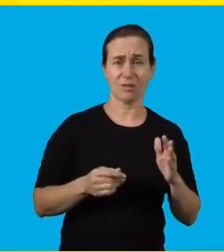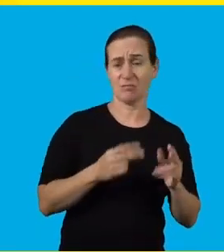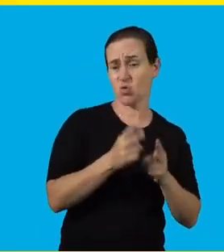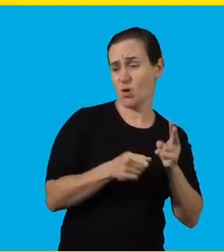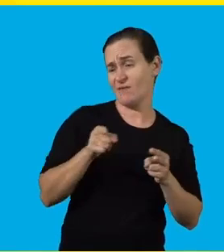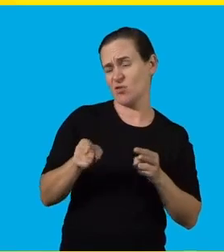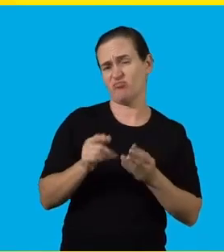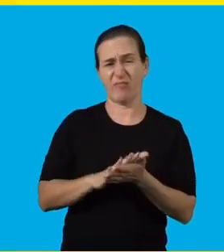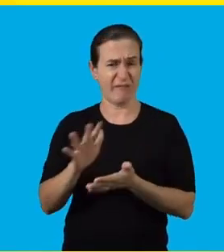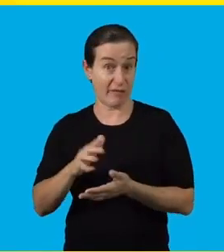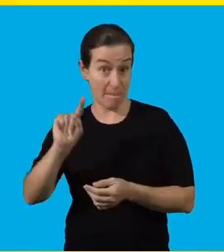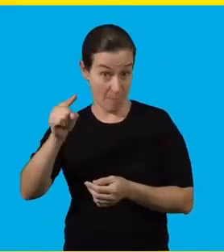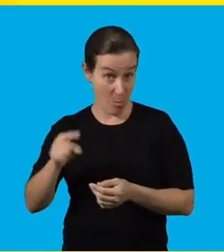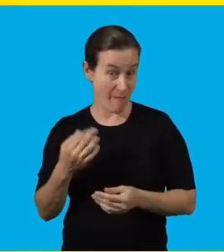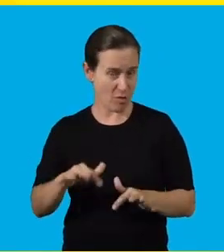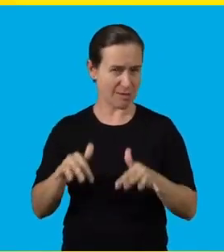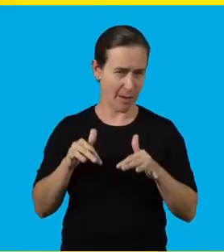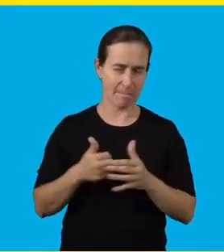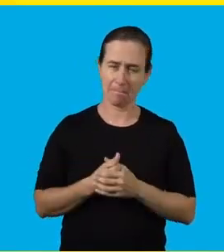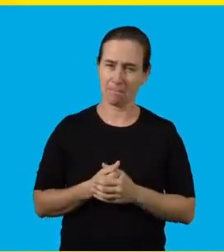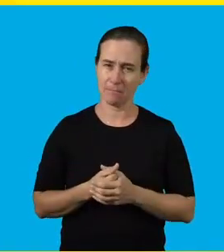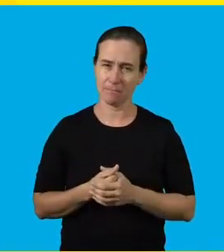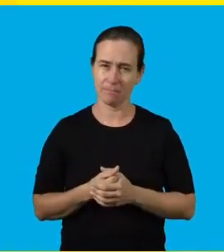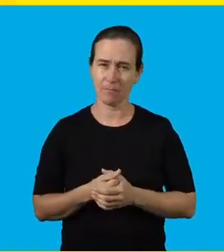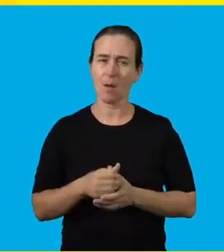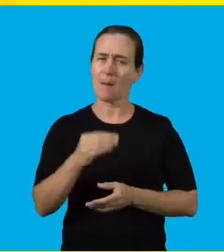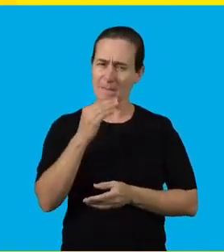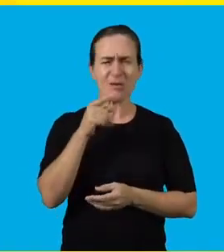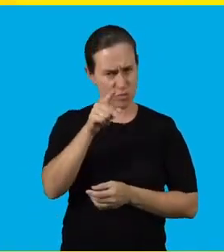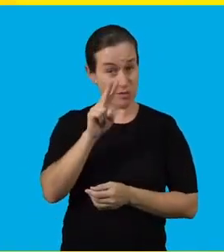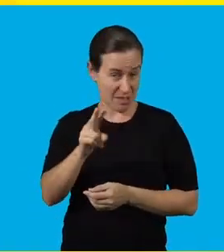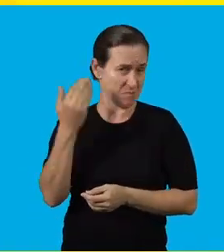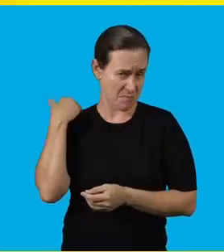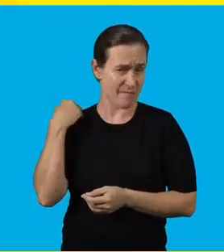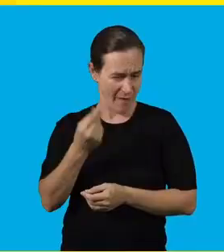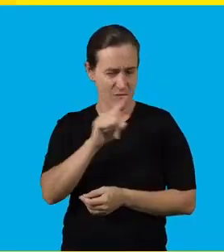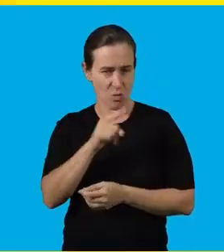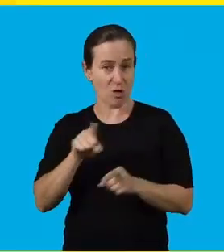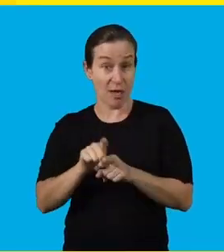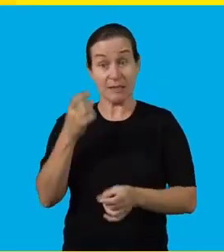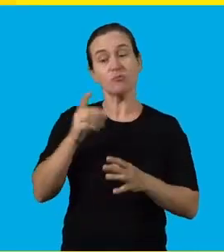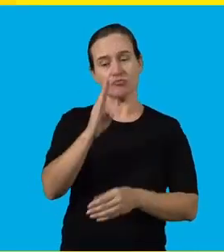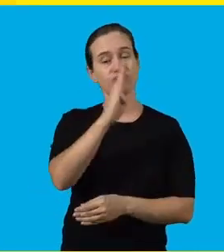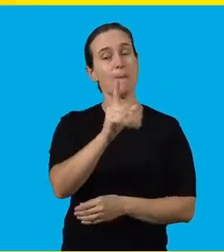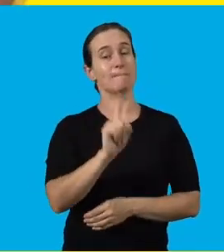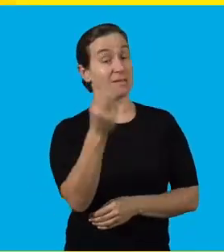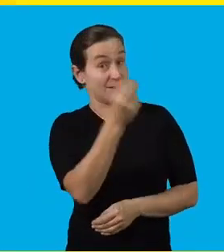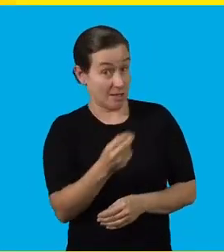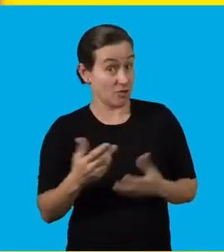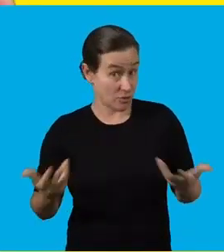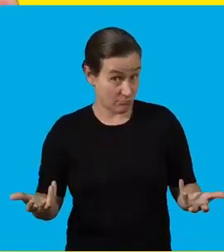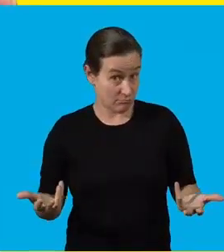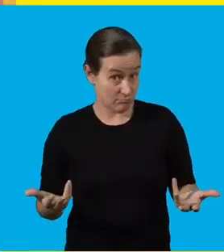from between 12 to about 15 marks in the exam. So you know those questions, sometimes they'll just ask you straight out